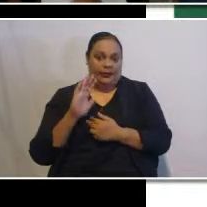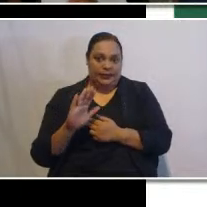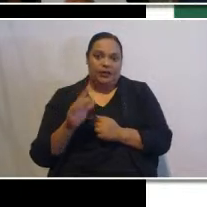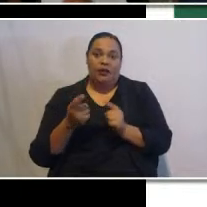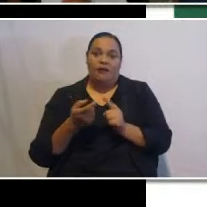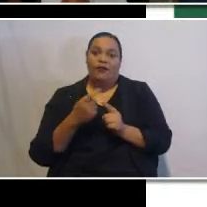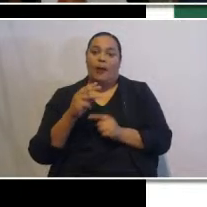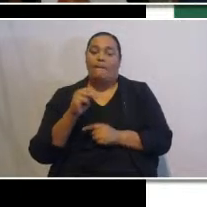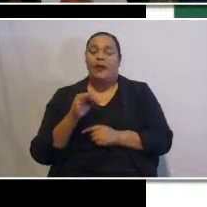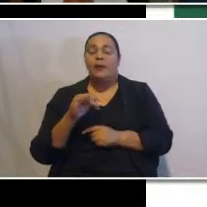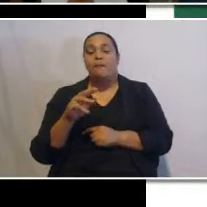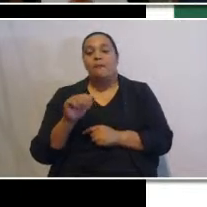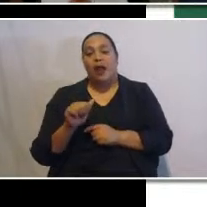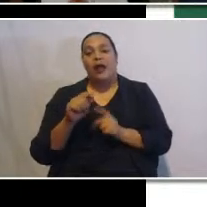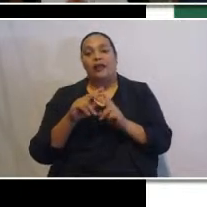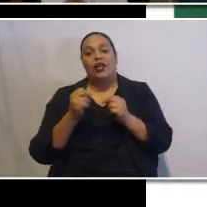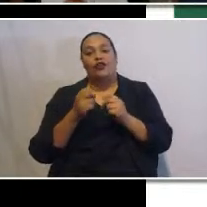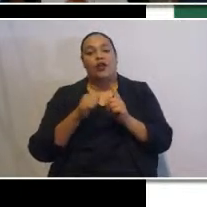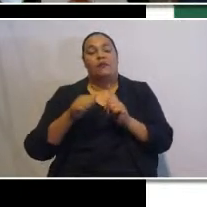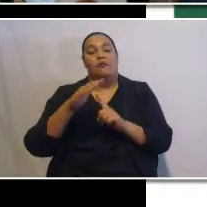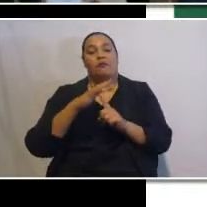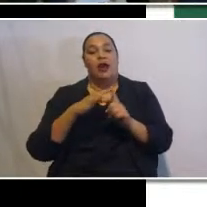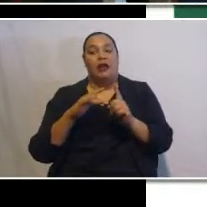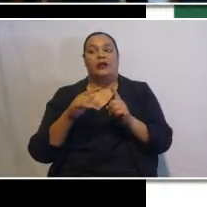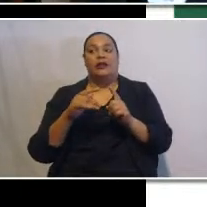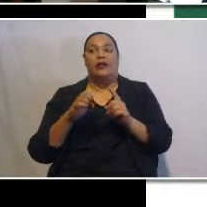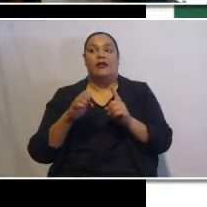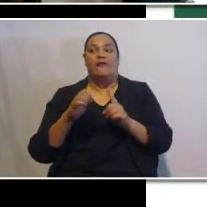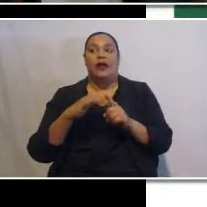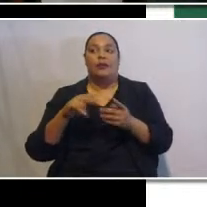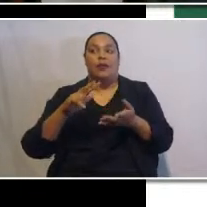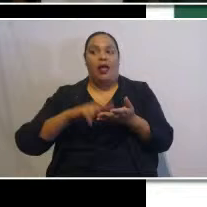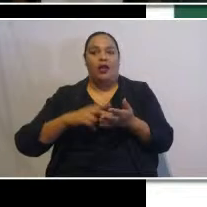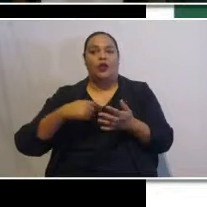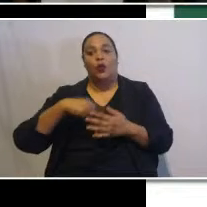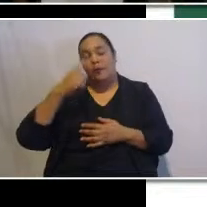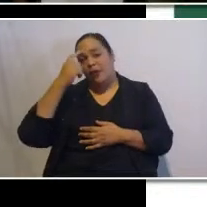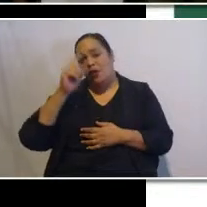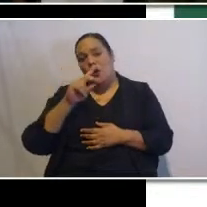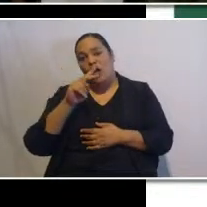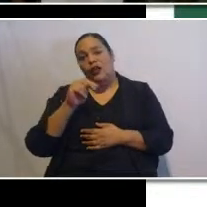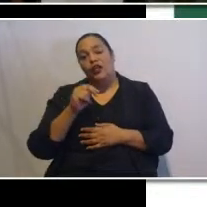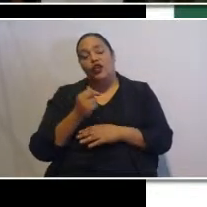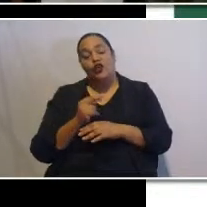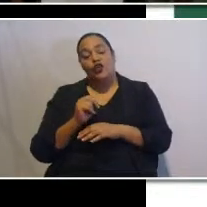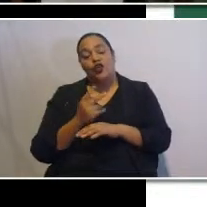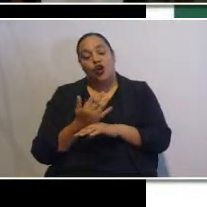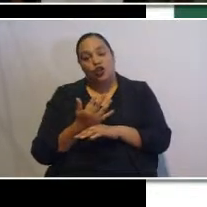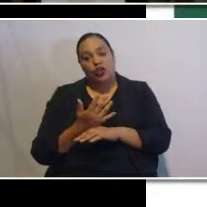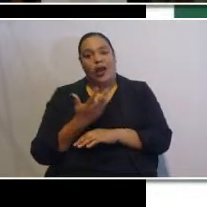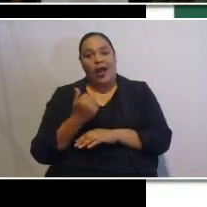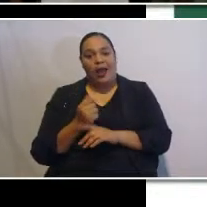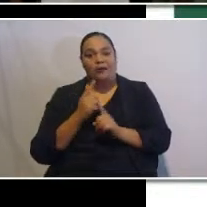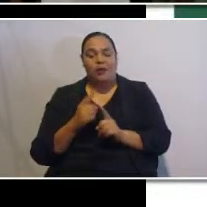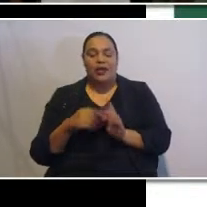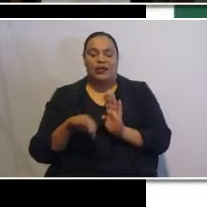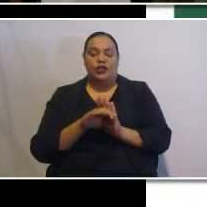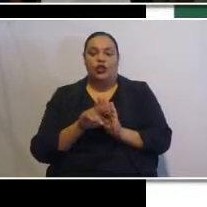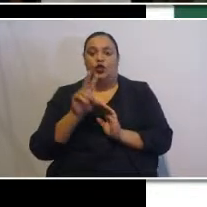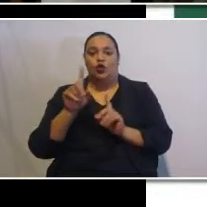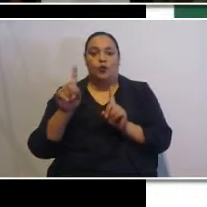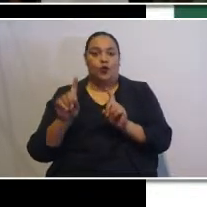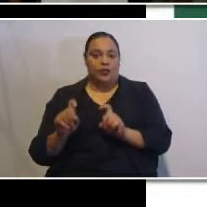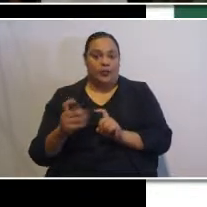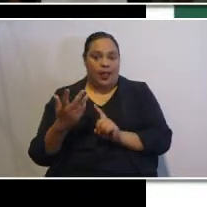by NEMA, National Environmental Management Act, we believe that NESA is bound by Section 2